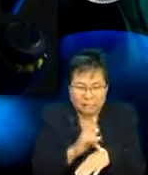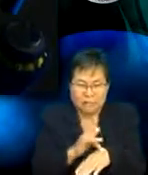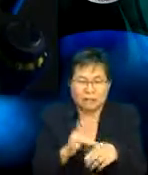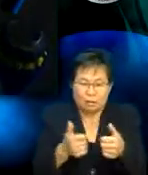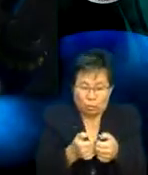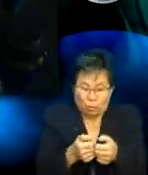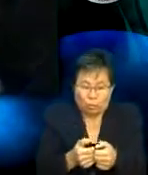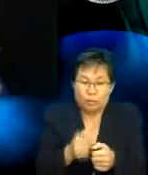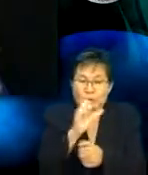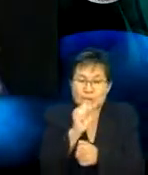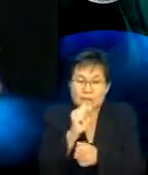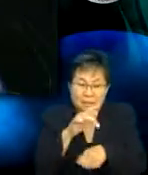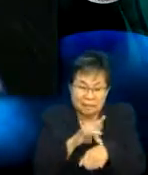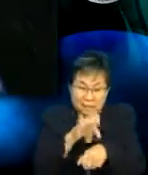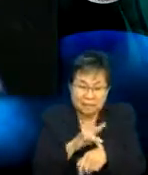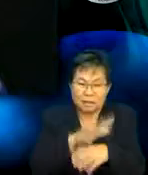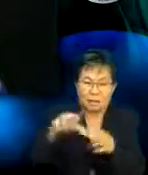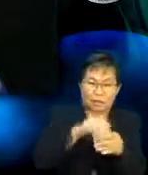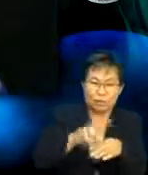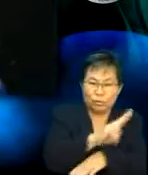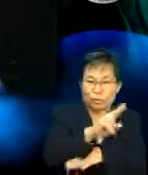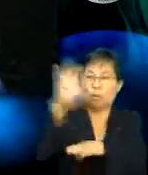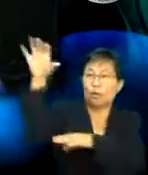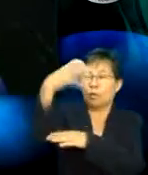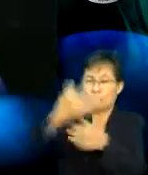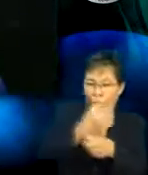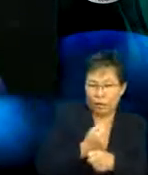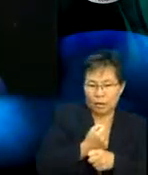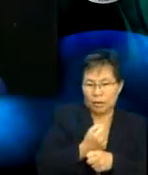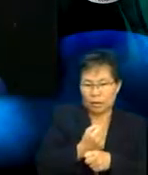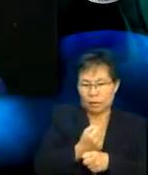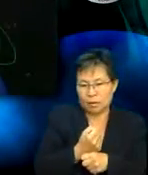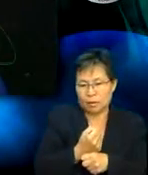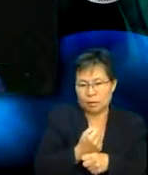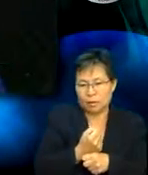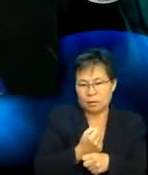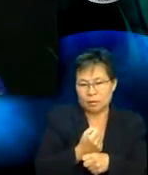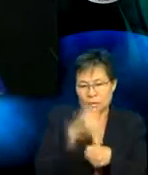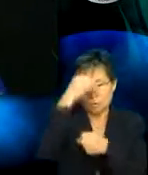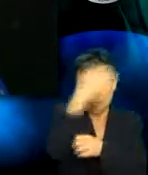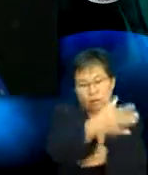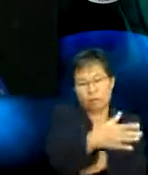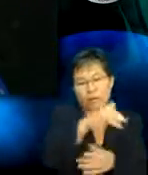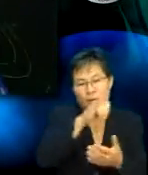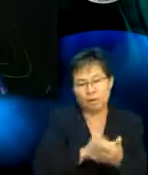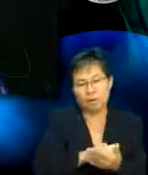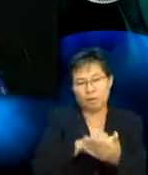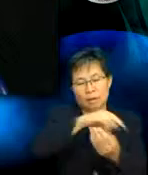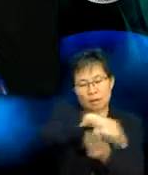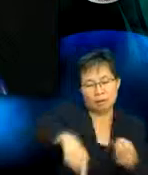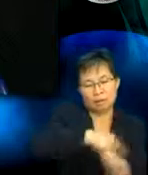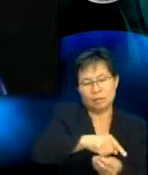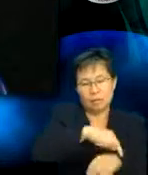for remote sensing. Remote sensing involves the use of satellites to